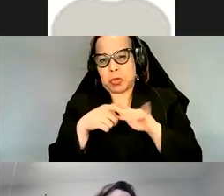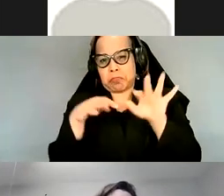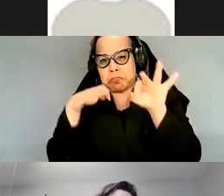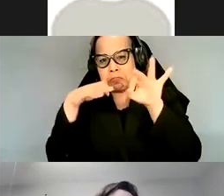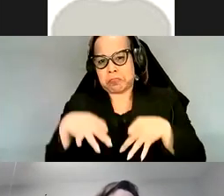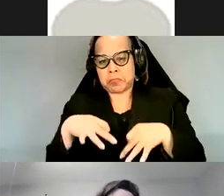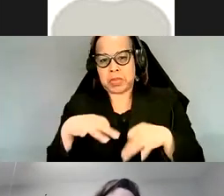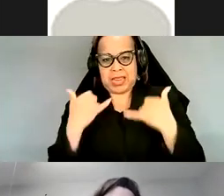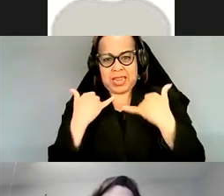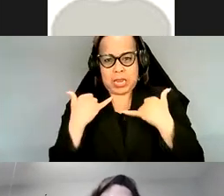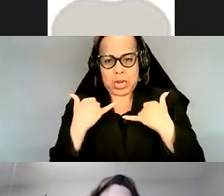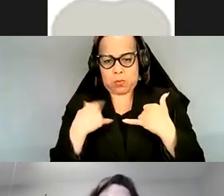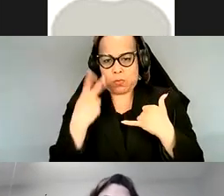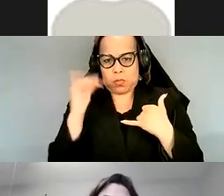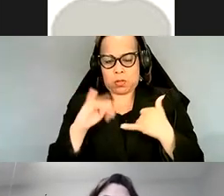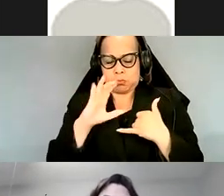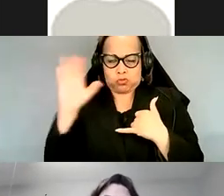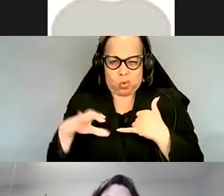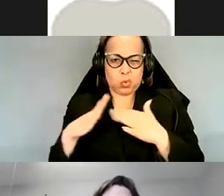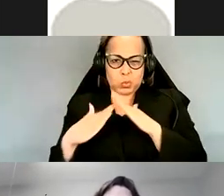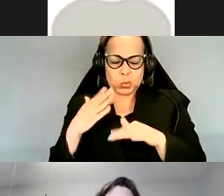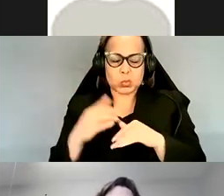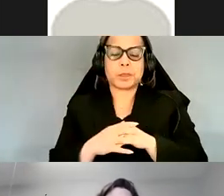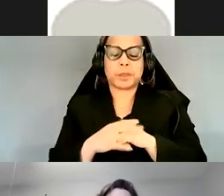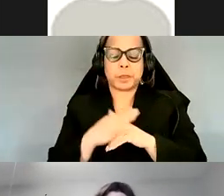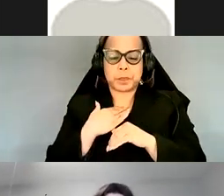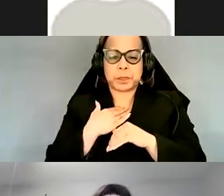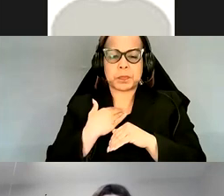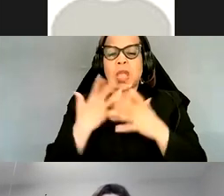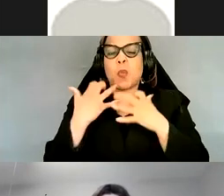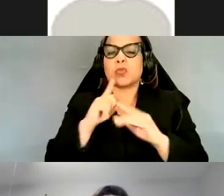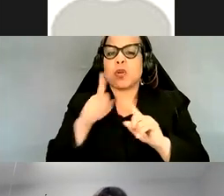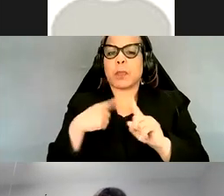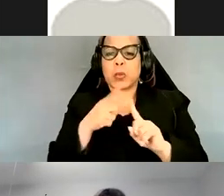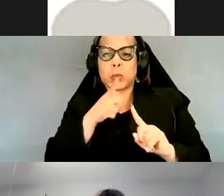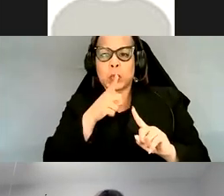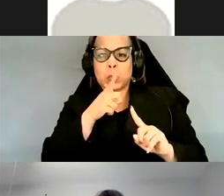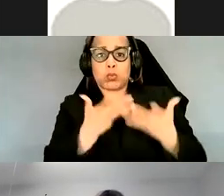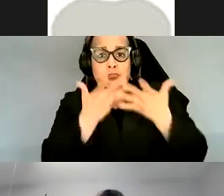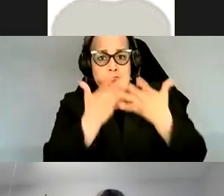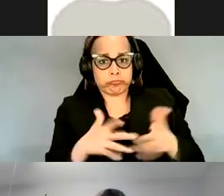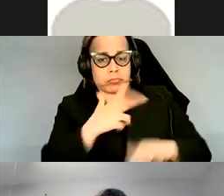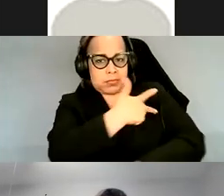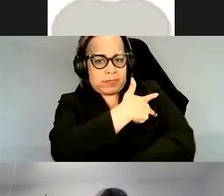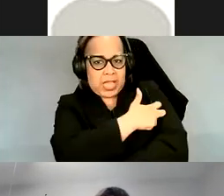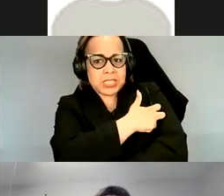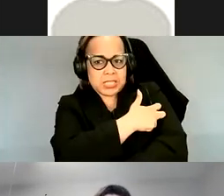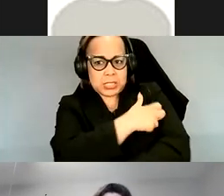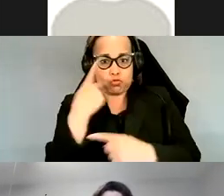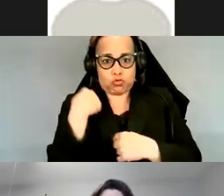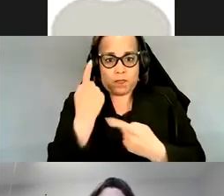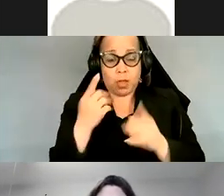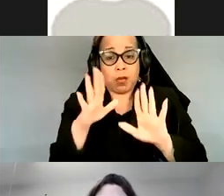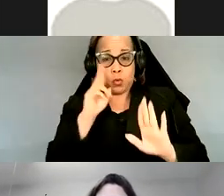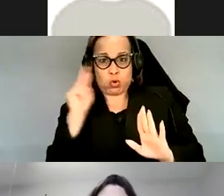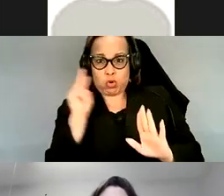about where we are right now in the city of Chicago. And I just want to talk about who has received the vaccine so far. Now, when you